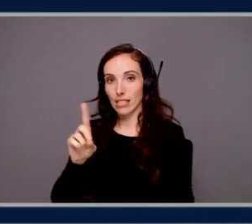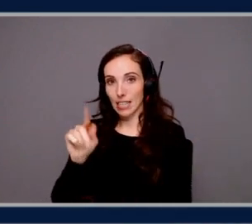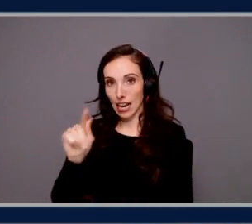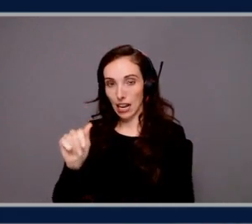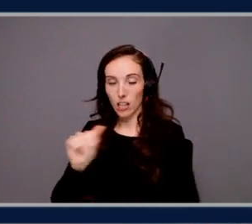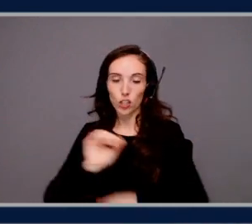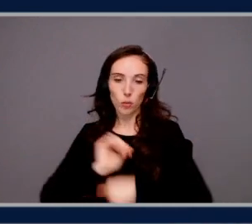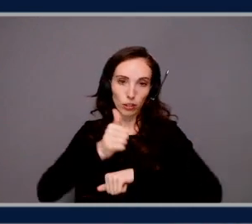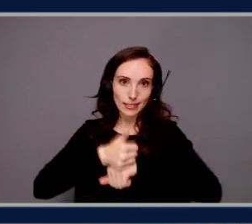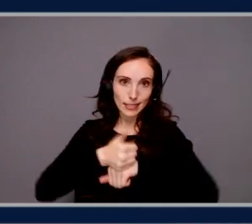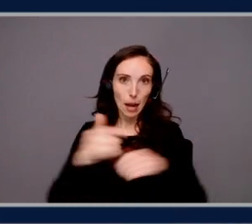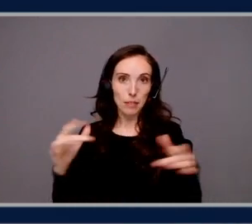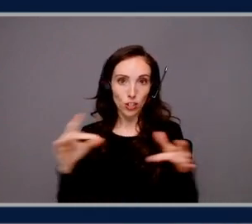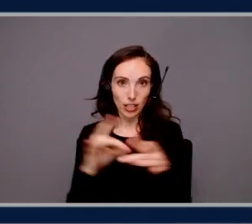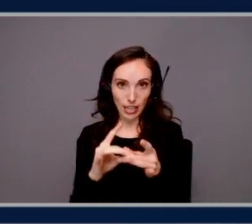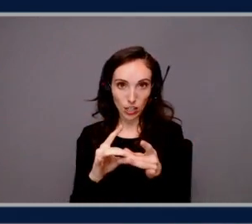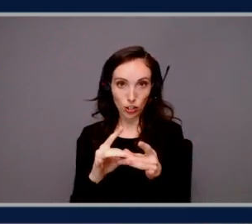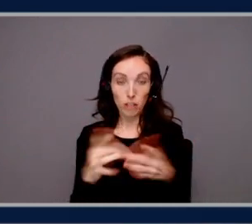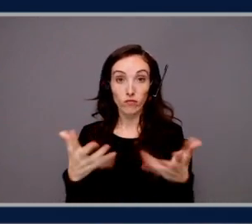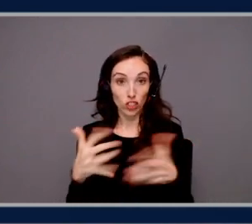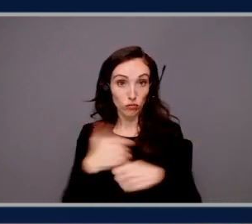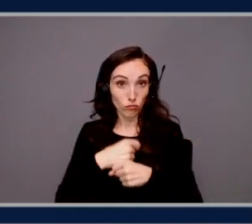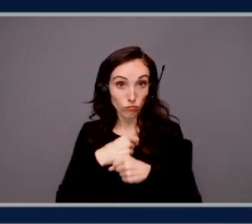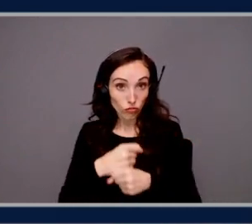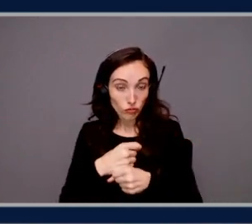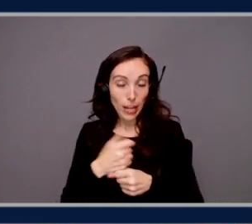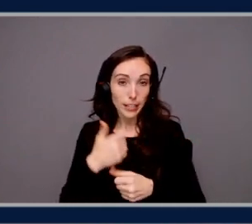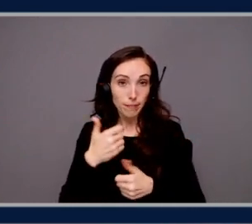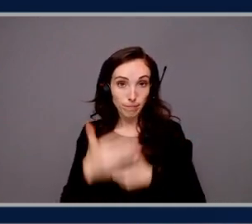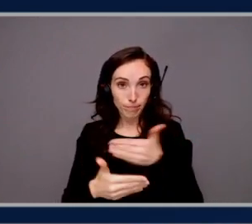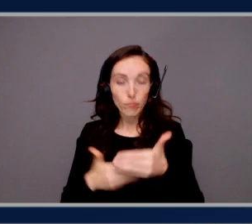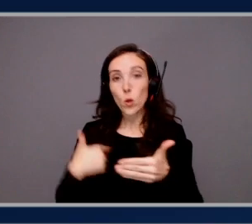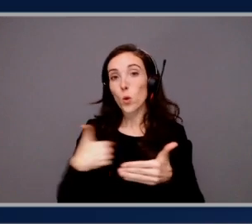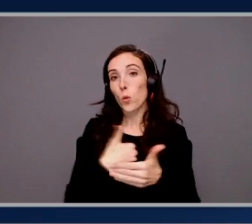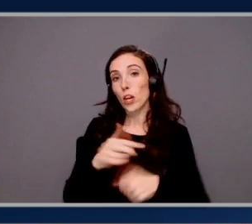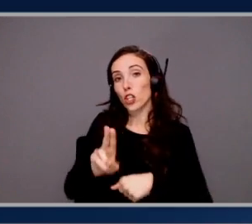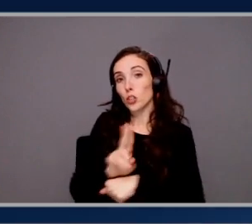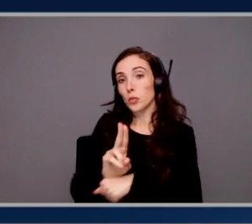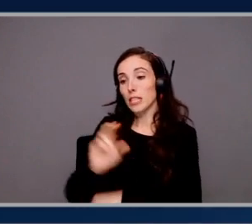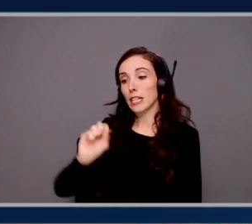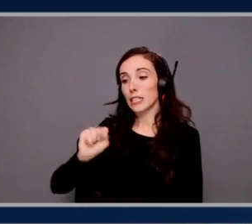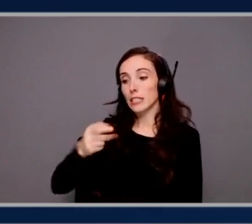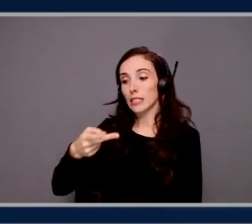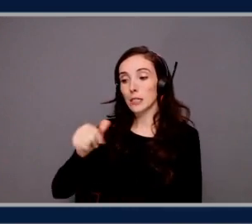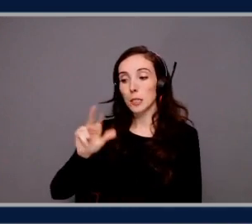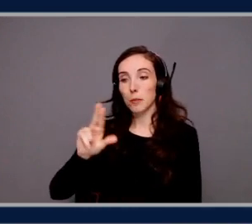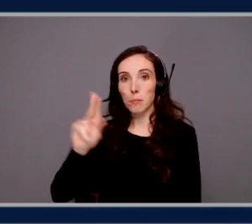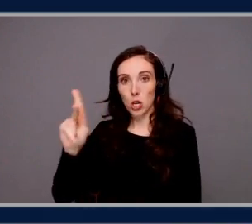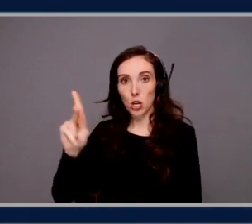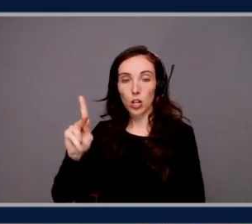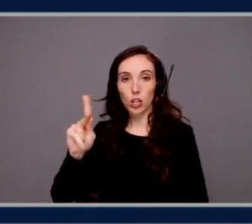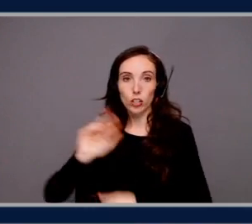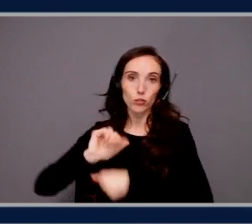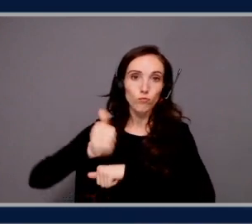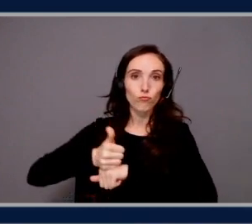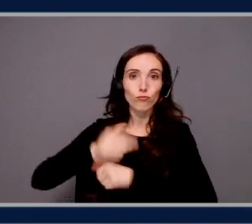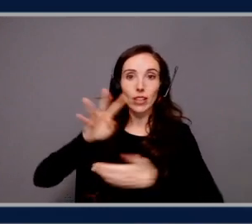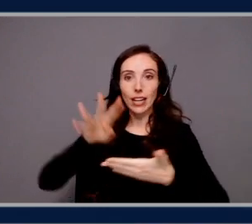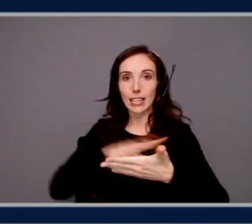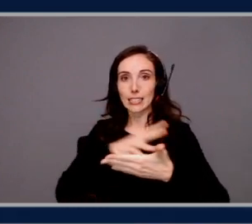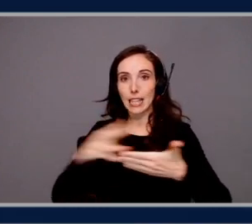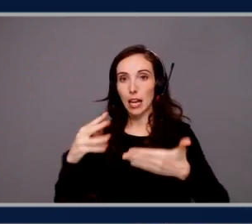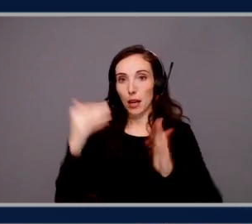connection. As soon as the connection is created, what we are using is Spark to create a table in a Redshift